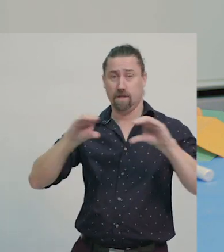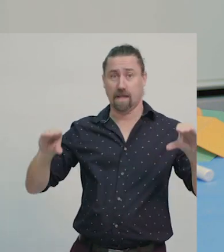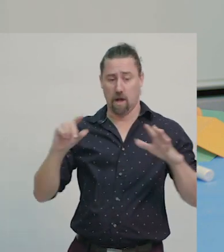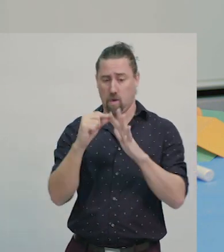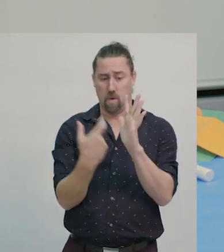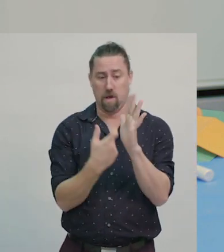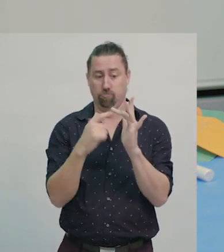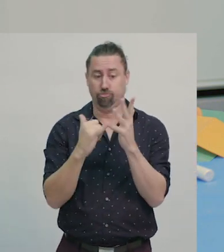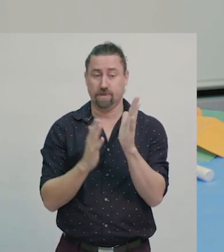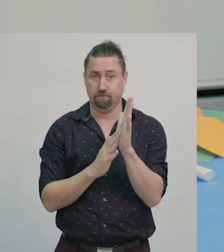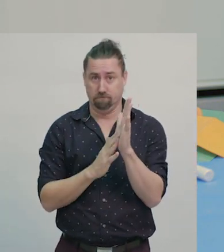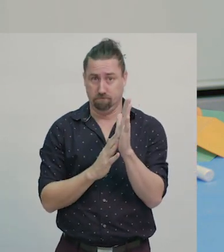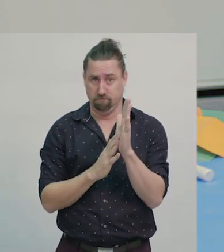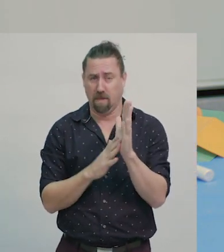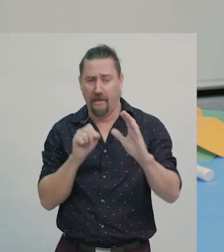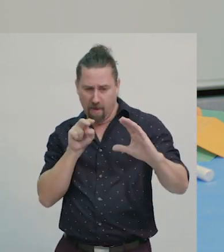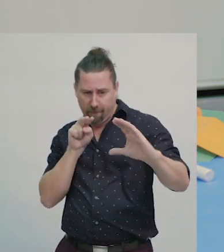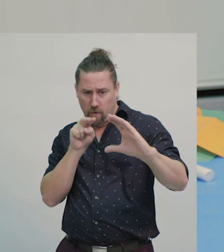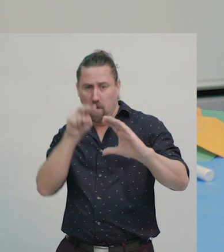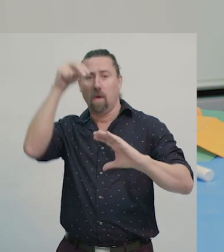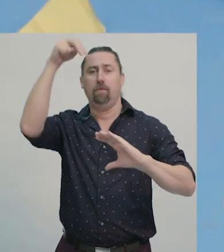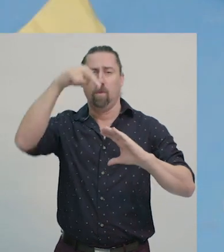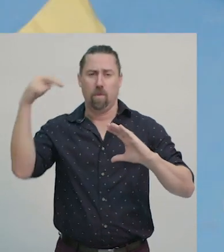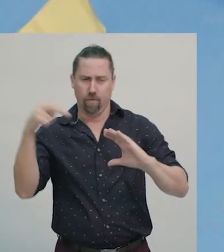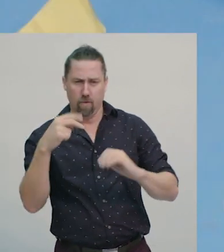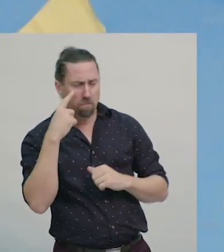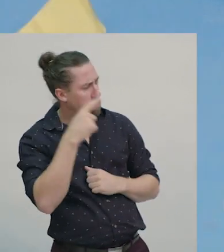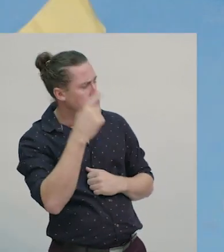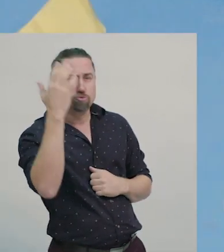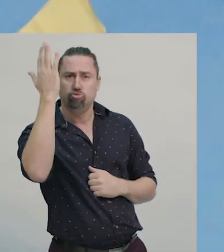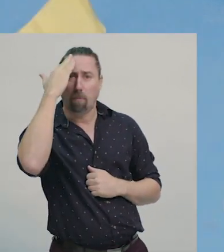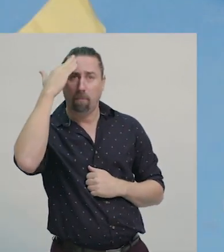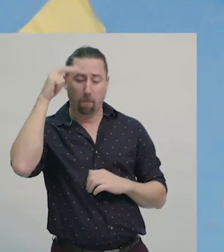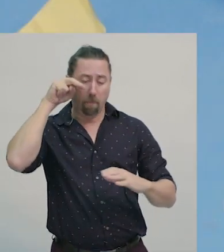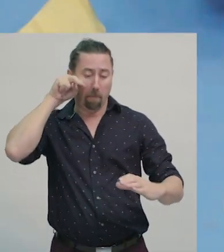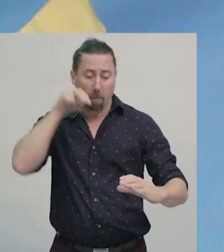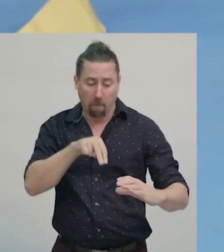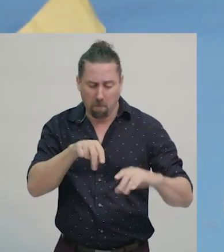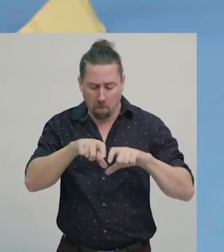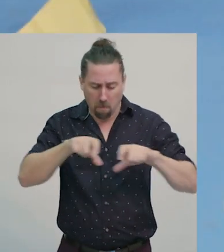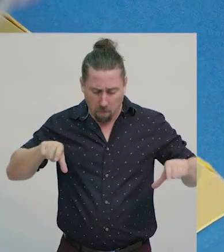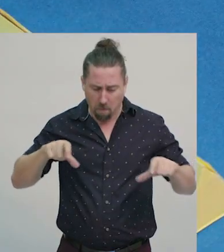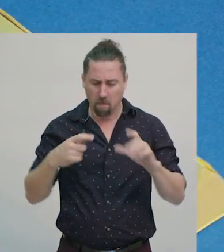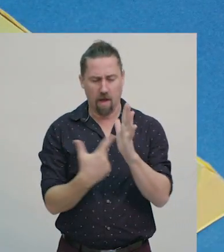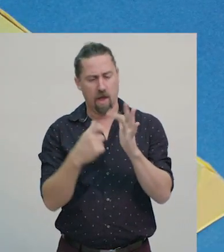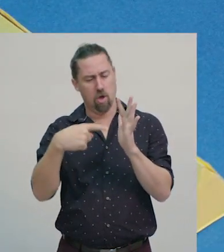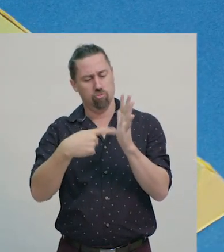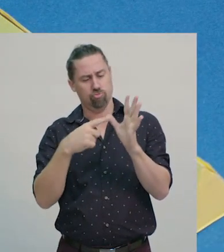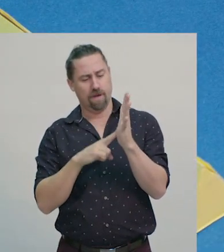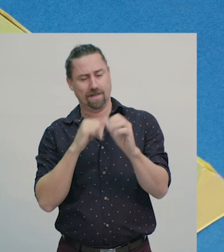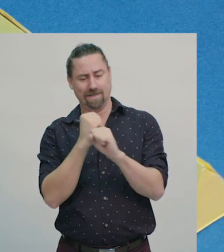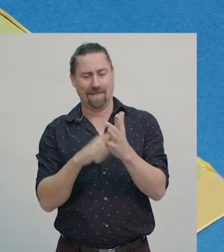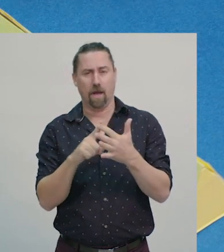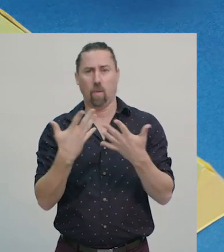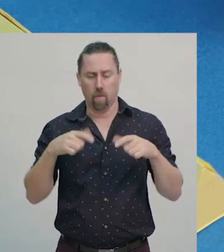at and draw the different views. This is the top. What shape is it? It is a rectangle. We can record